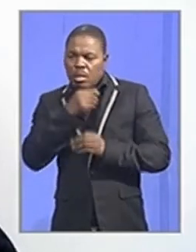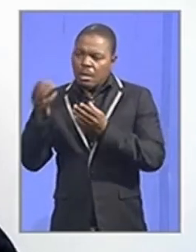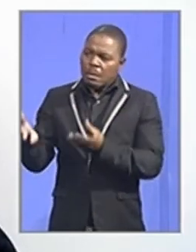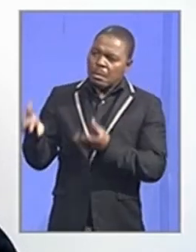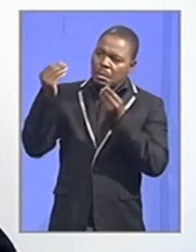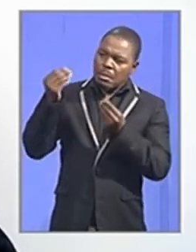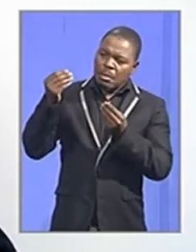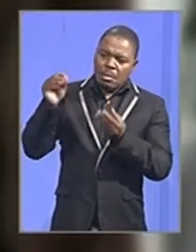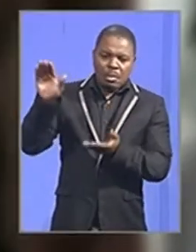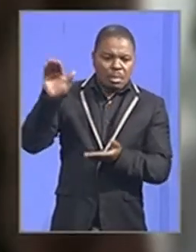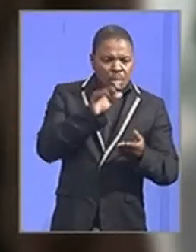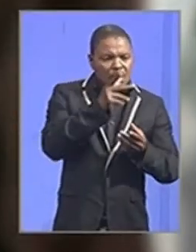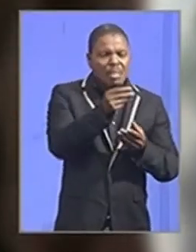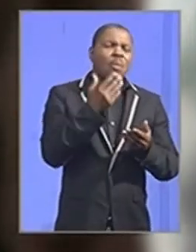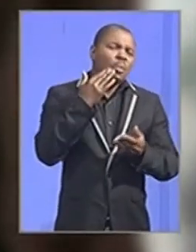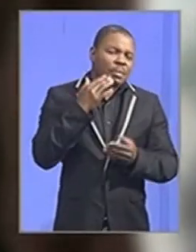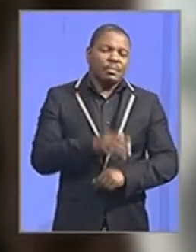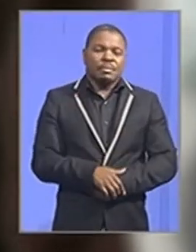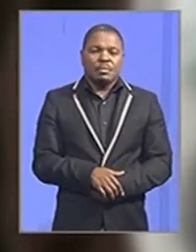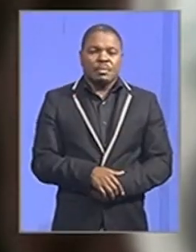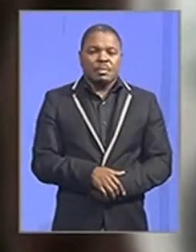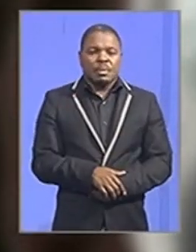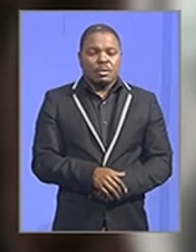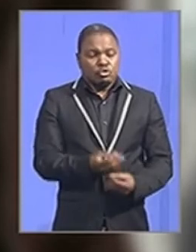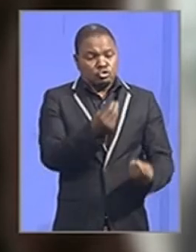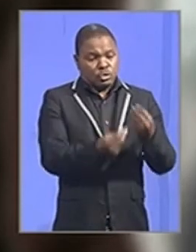into the arms of people. Dithuso tse teng bakeng sa